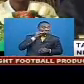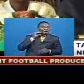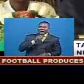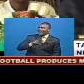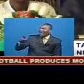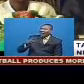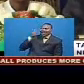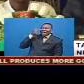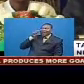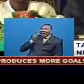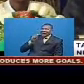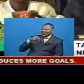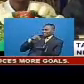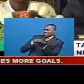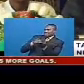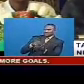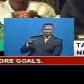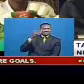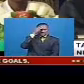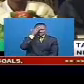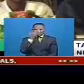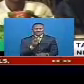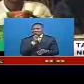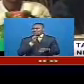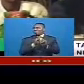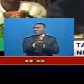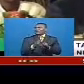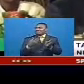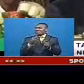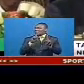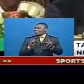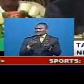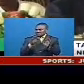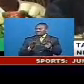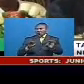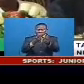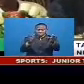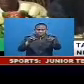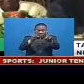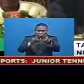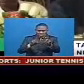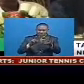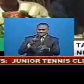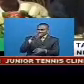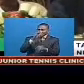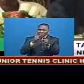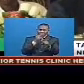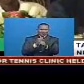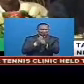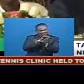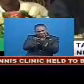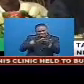go home, they call you auntie nurse. Meanwhile, you know you haven't passed the exam. So why don't you concentrate